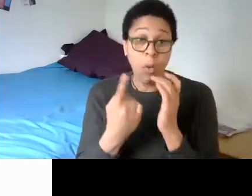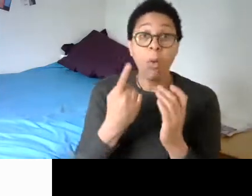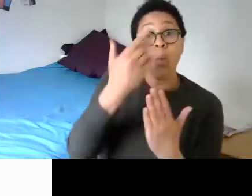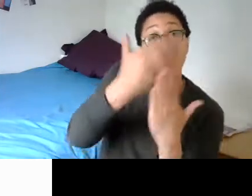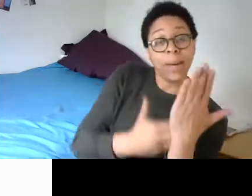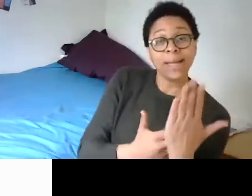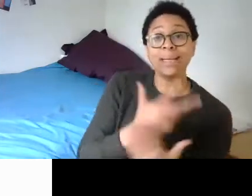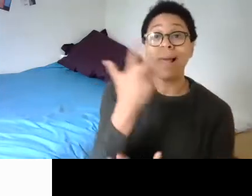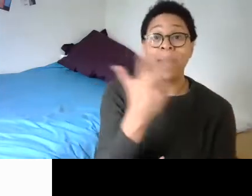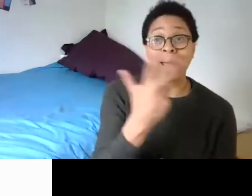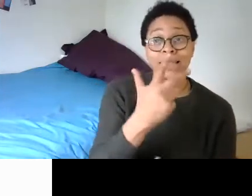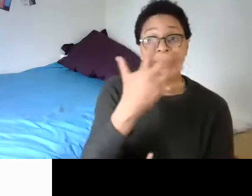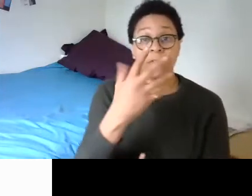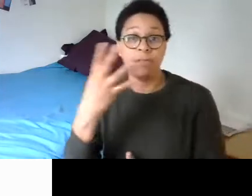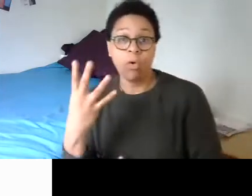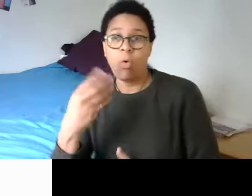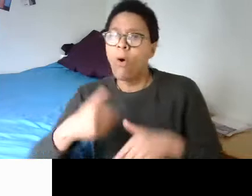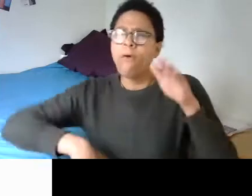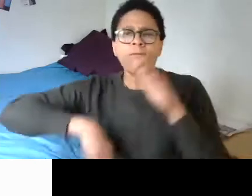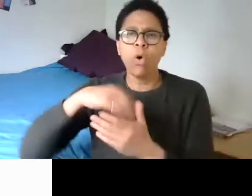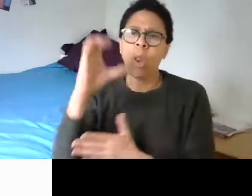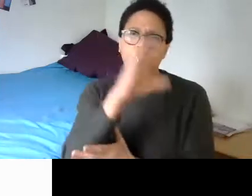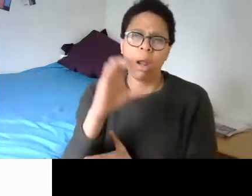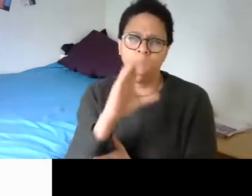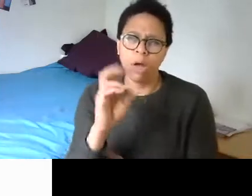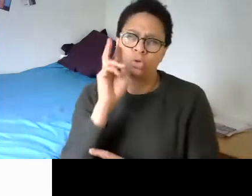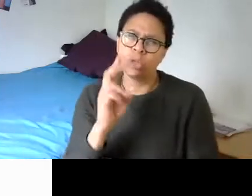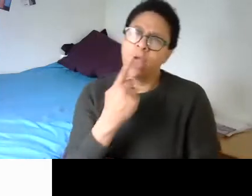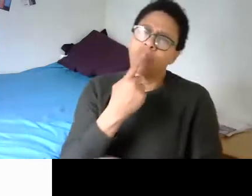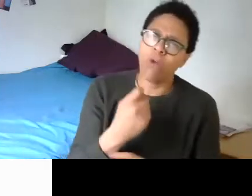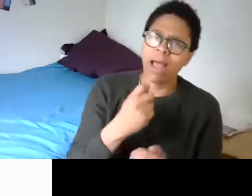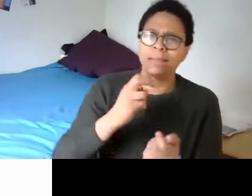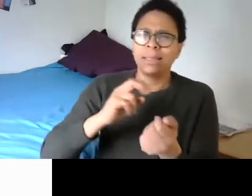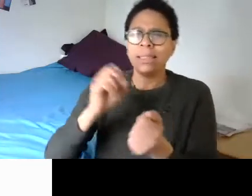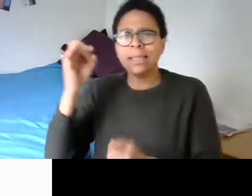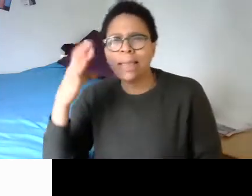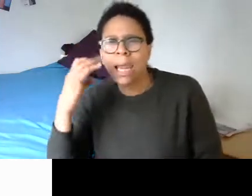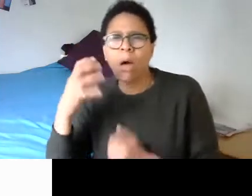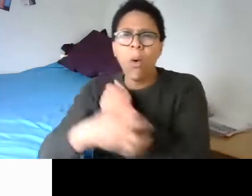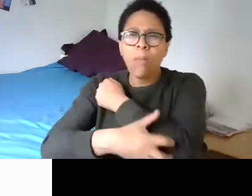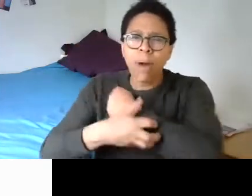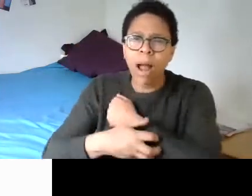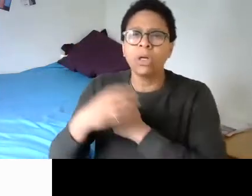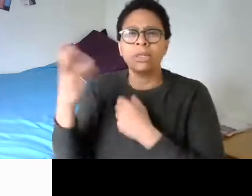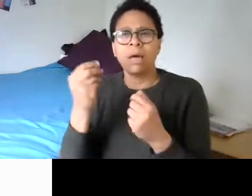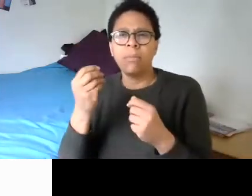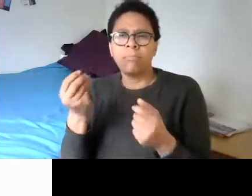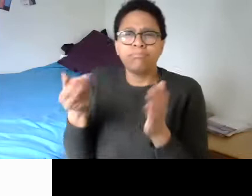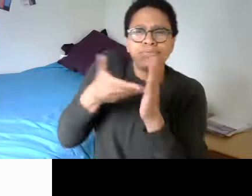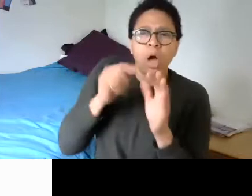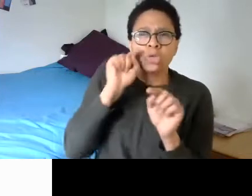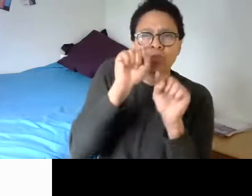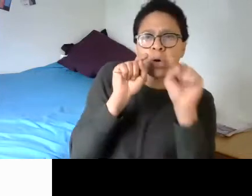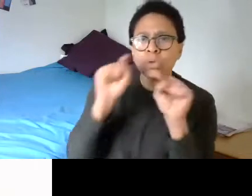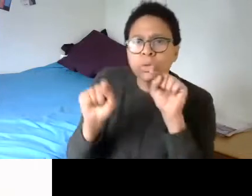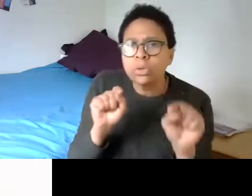fully hand-coloured with the butterflies in various shades of red, yellow, brown, some with spots, some without. Wellcome